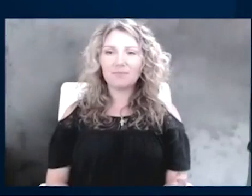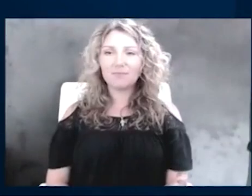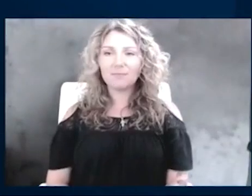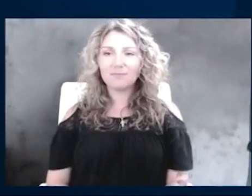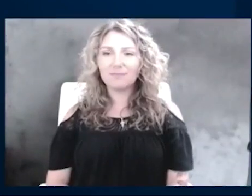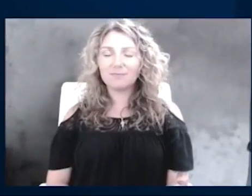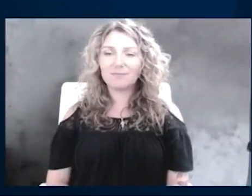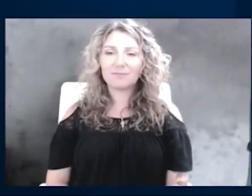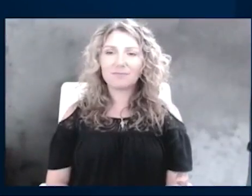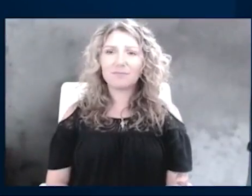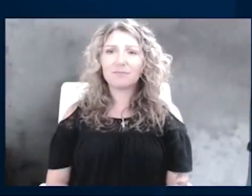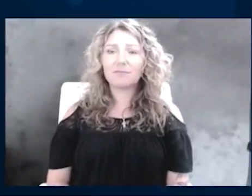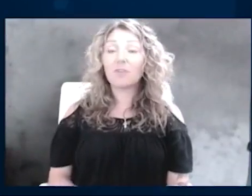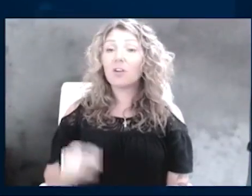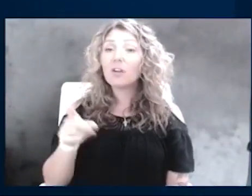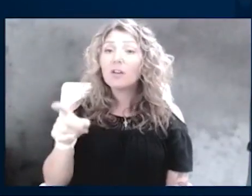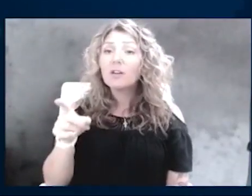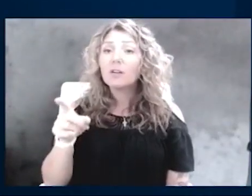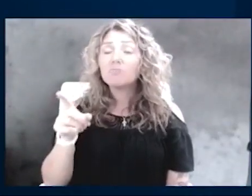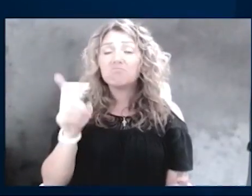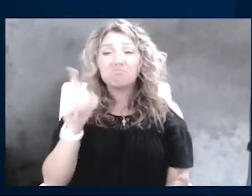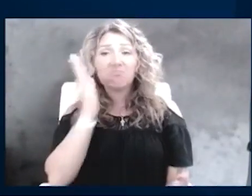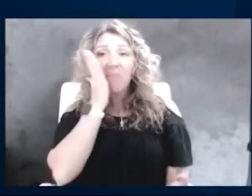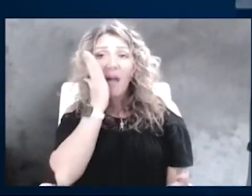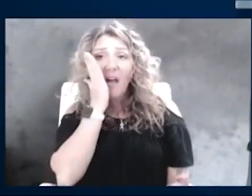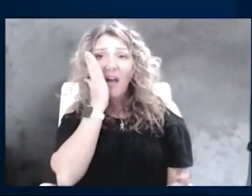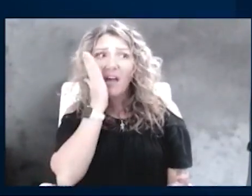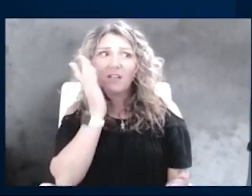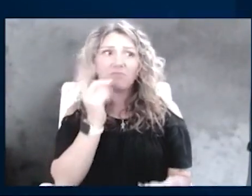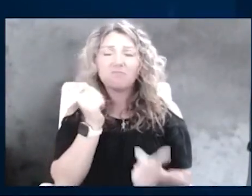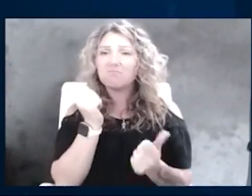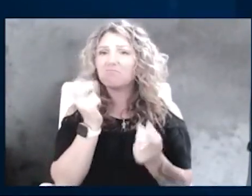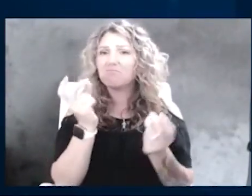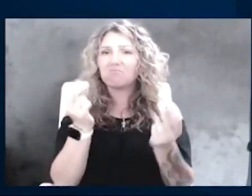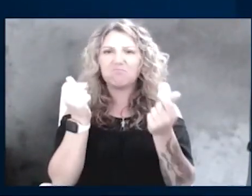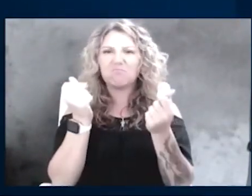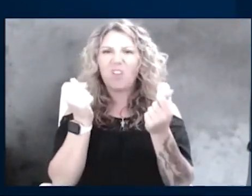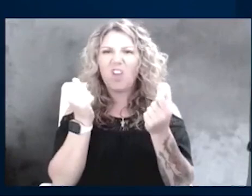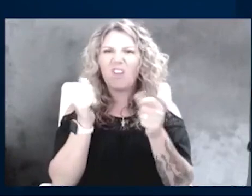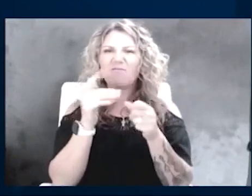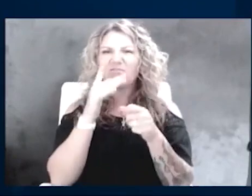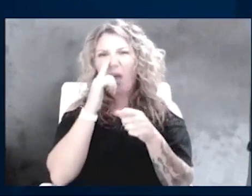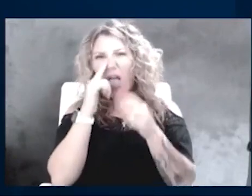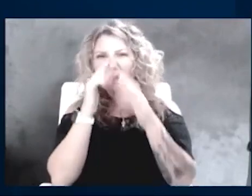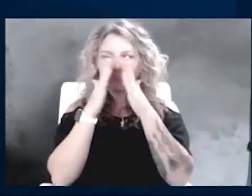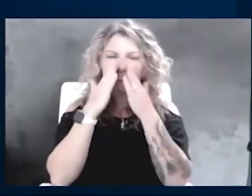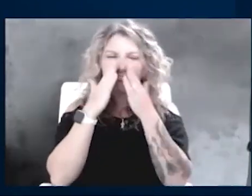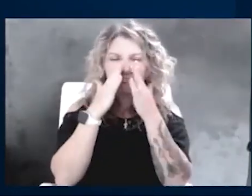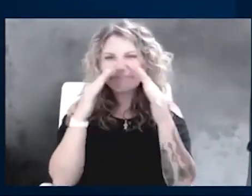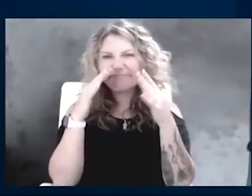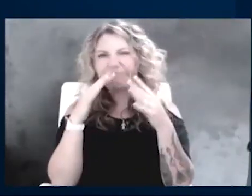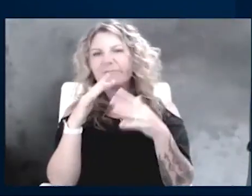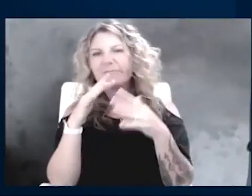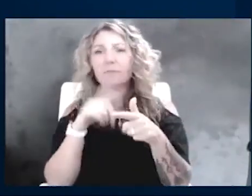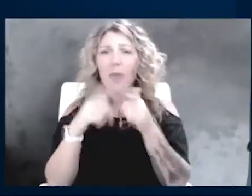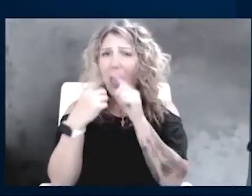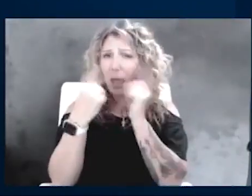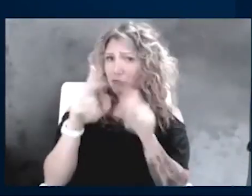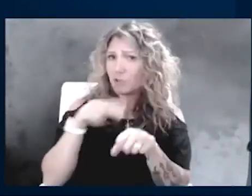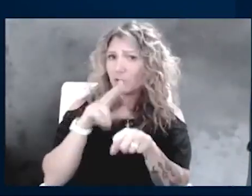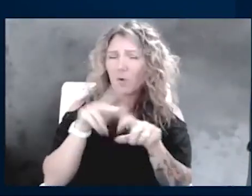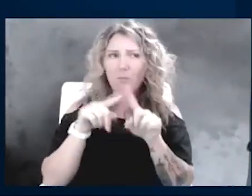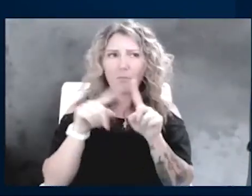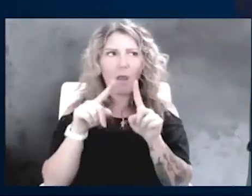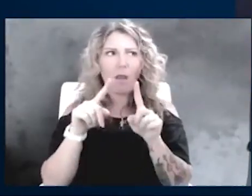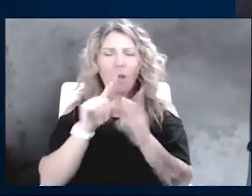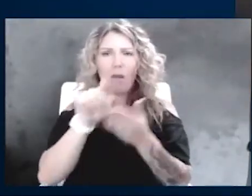She went to bed and had kind of sudden onset congestion, which for her allergies are normal. But then she woke up about an hour and a half after falling